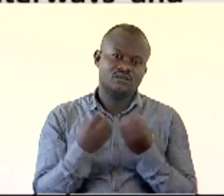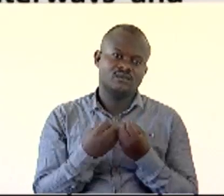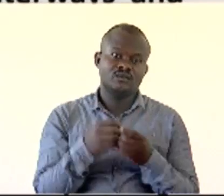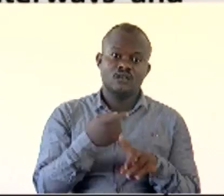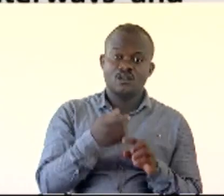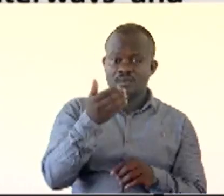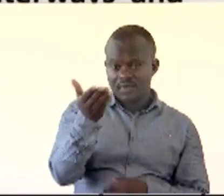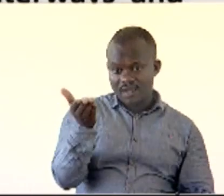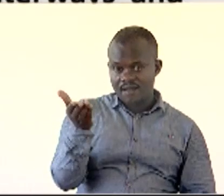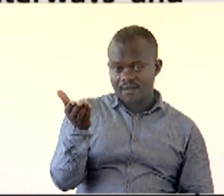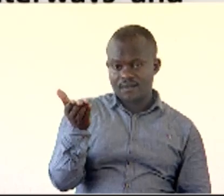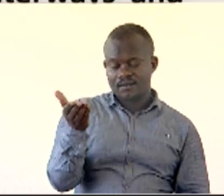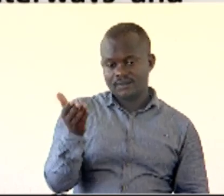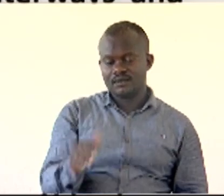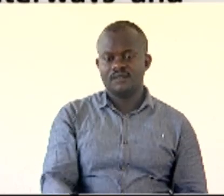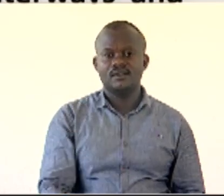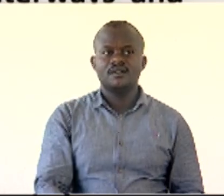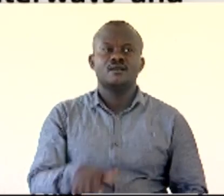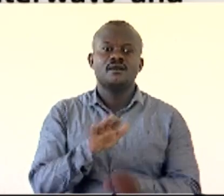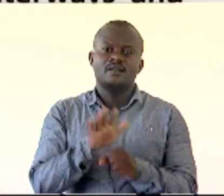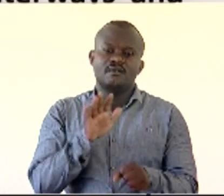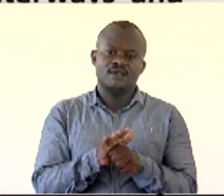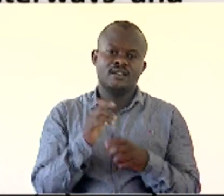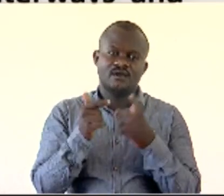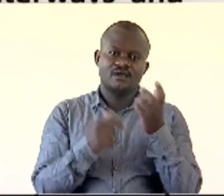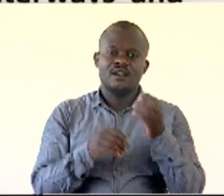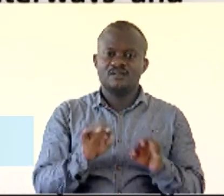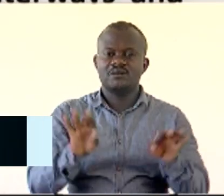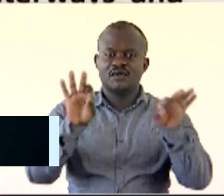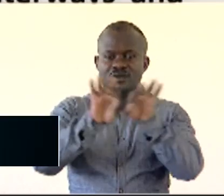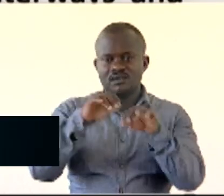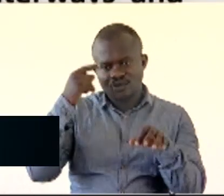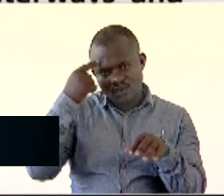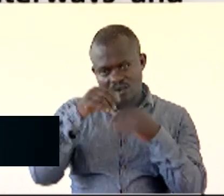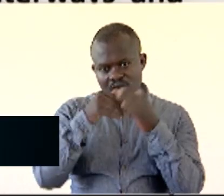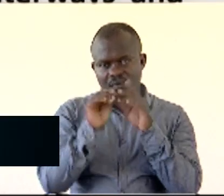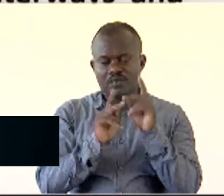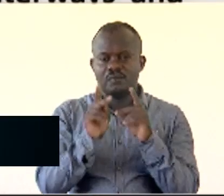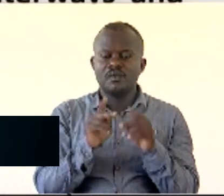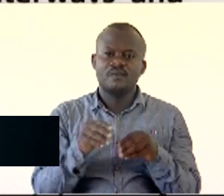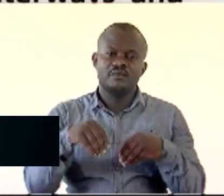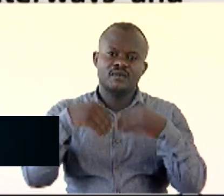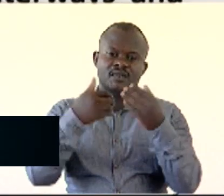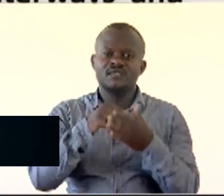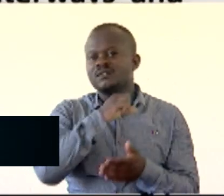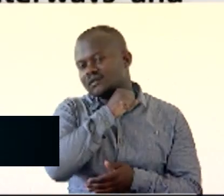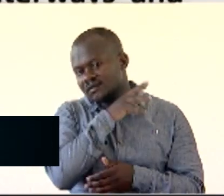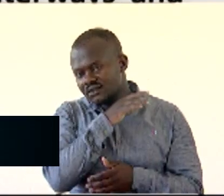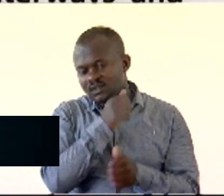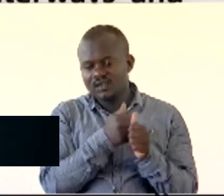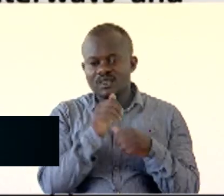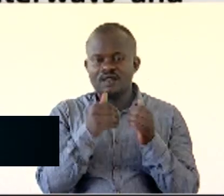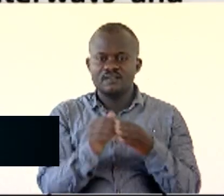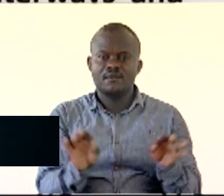there, many things are useful to people produce pollution. Many things which are useful